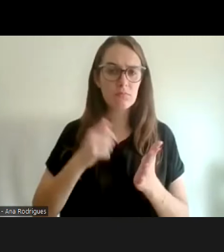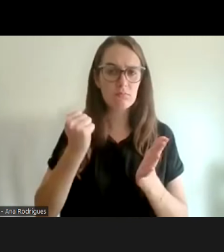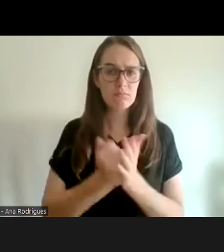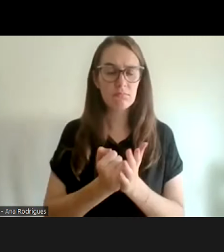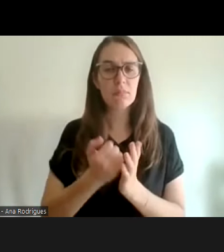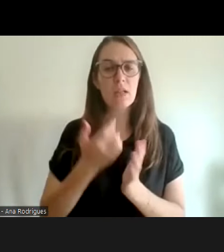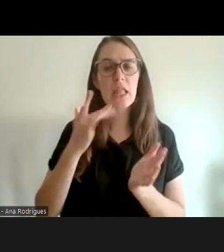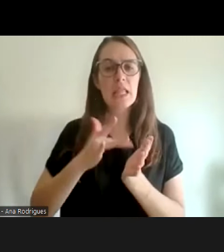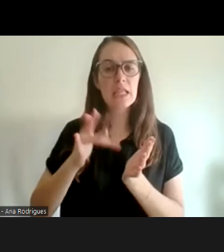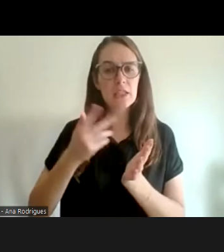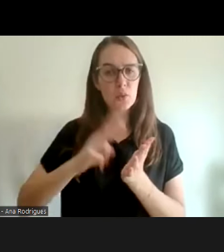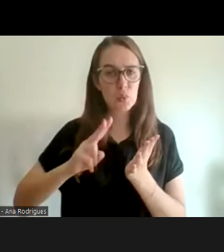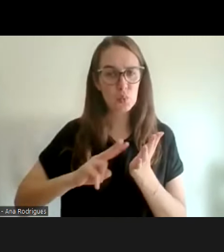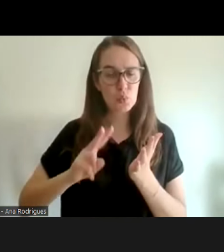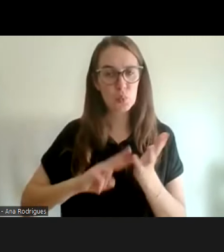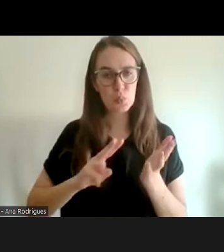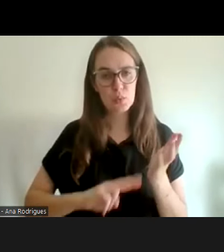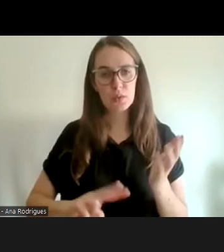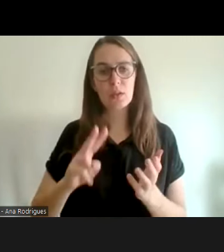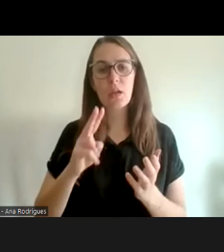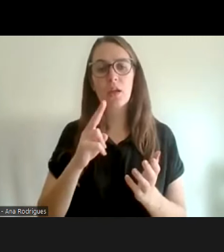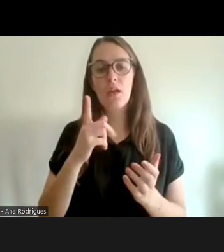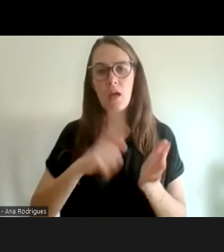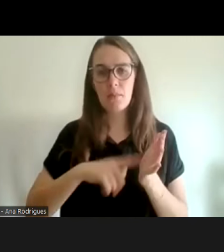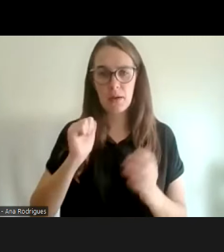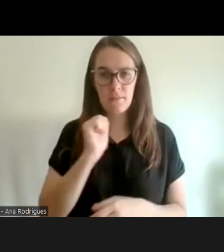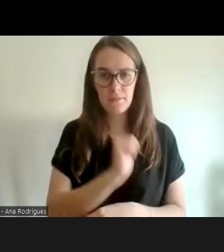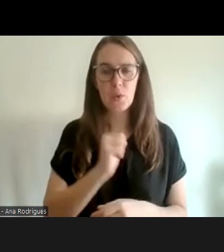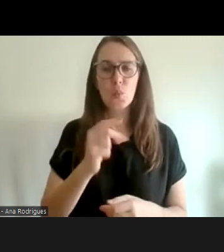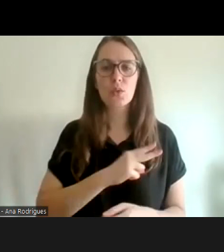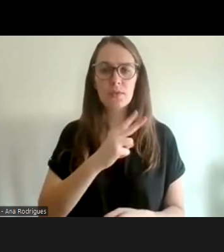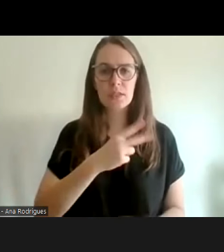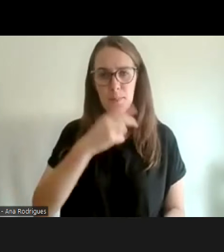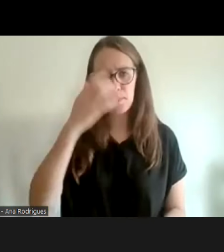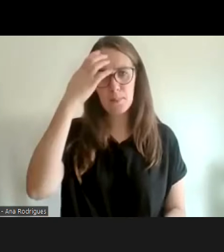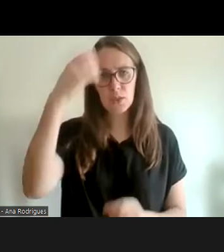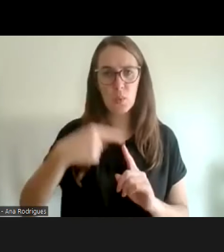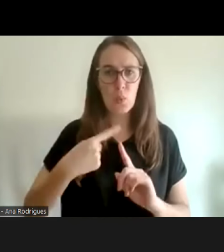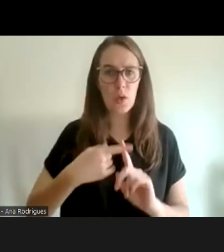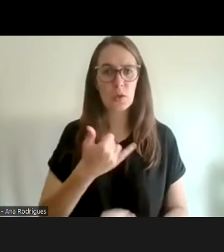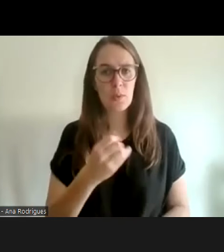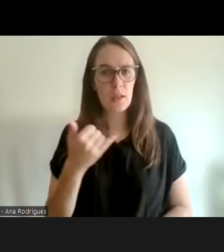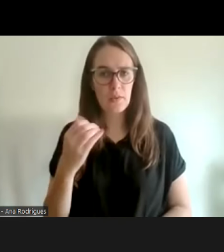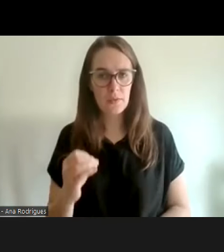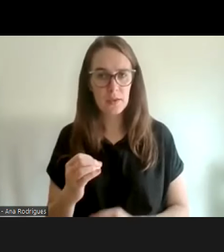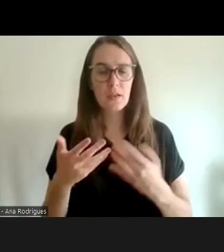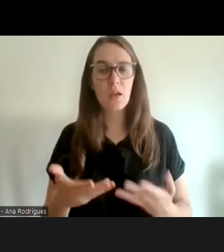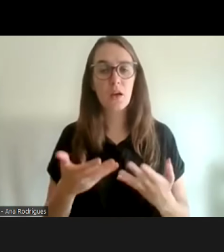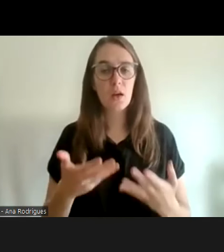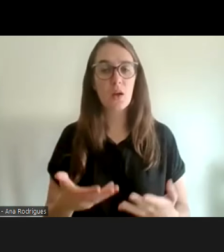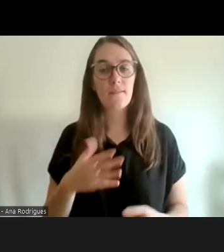2020 and volunteered with Arbeiterkind as a mentor for younger students throughout her graduate